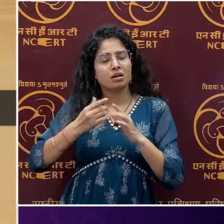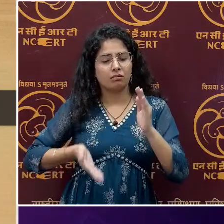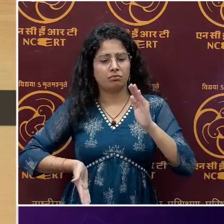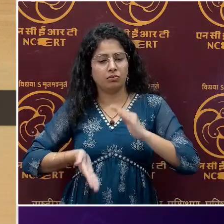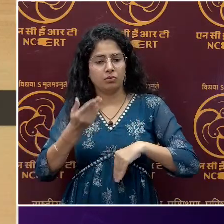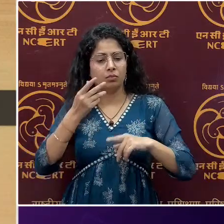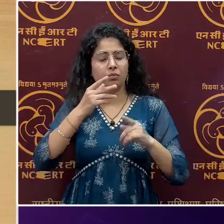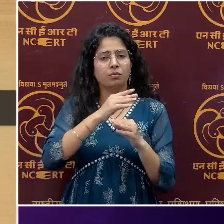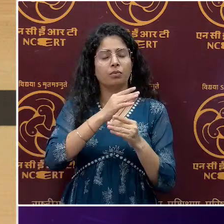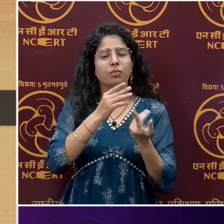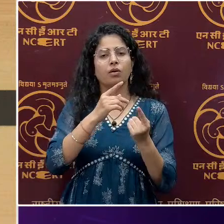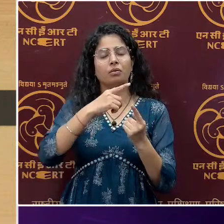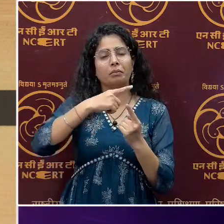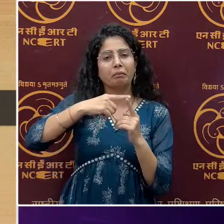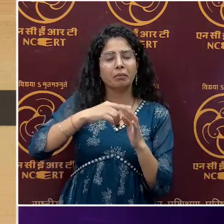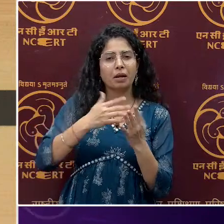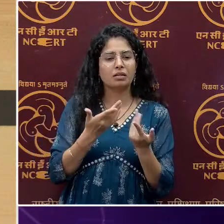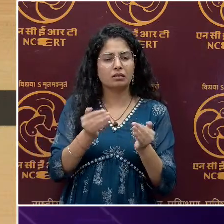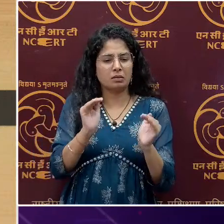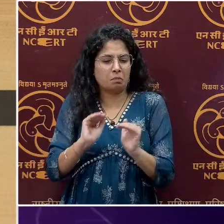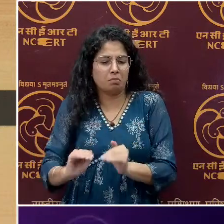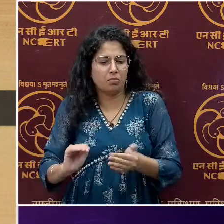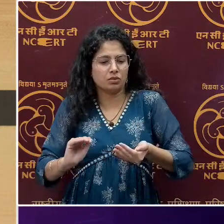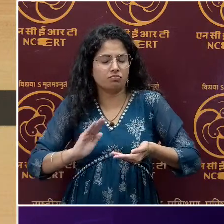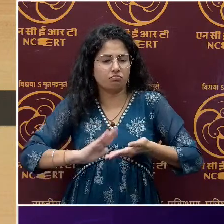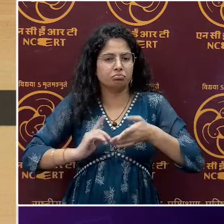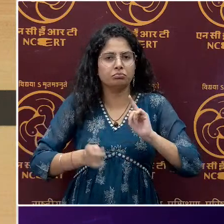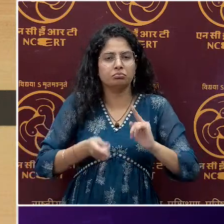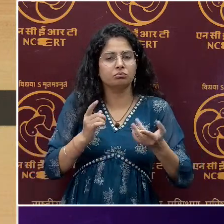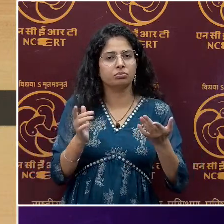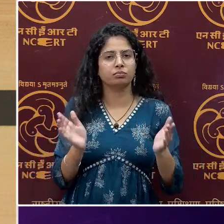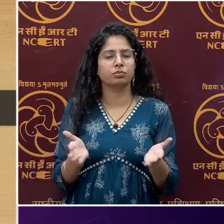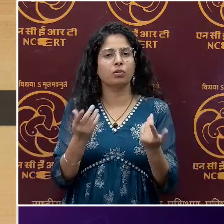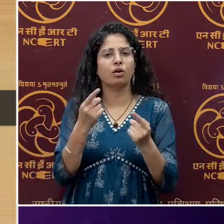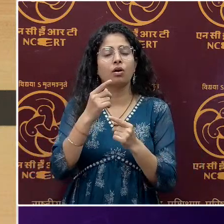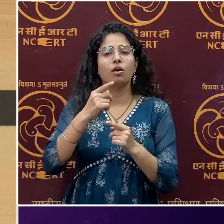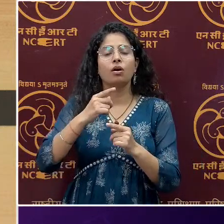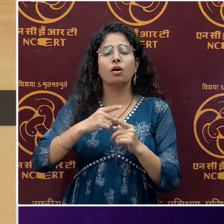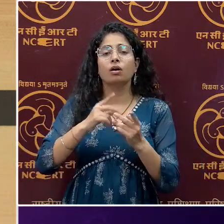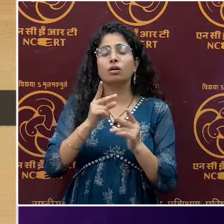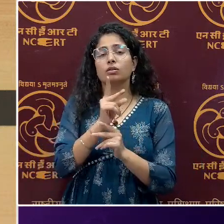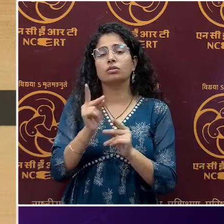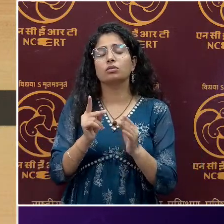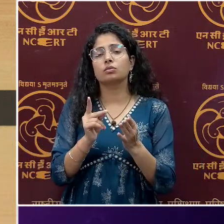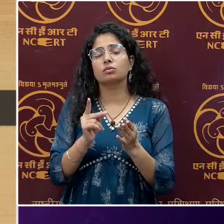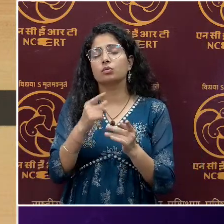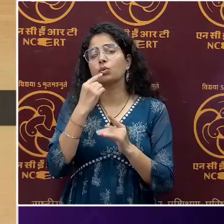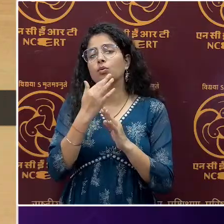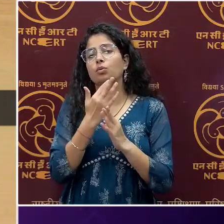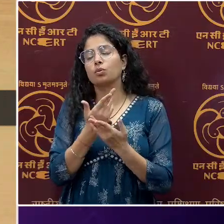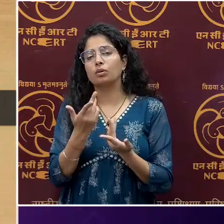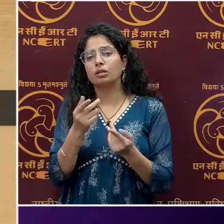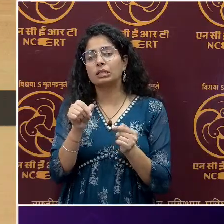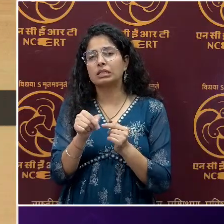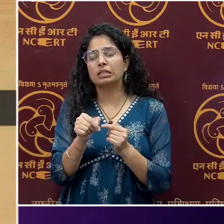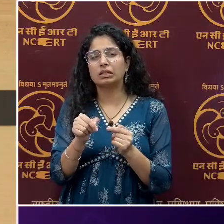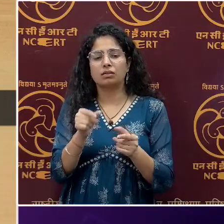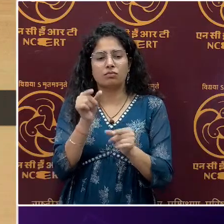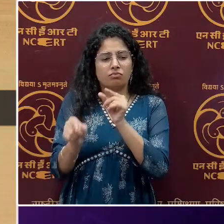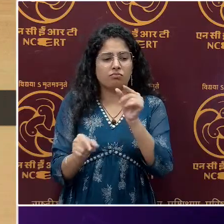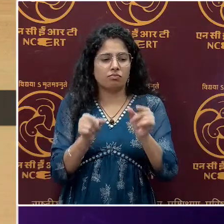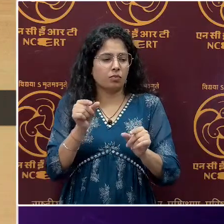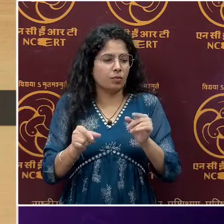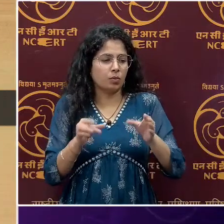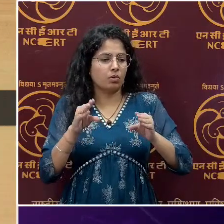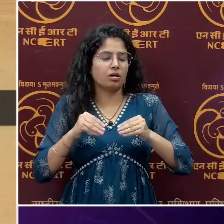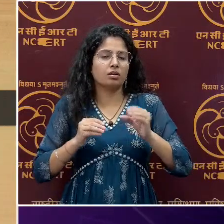marriage, untouchability, early attempts at reform by Raja Ram Mohan Roy, and growing dissatisfaction among